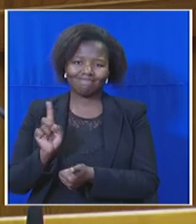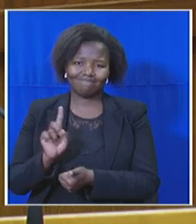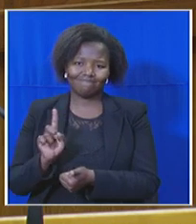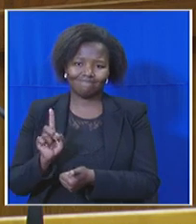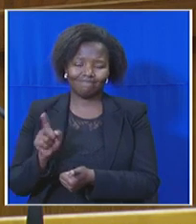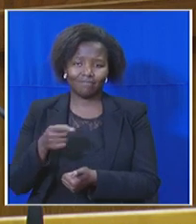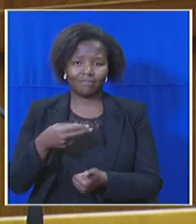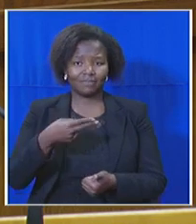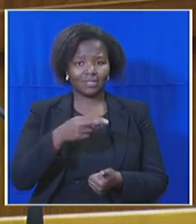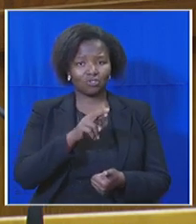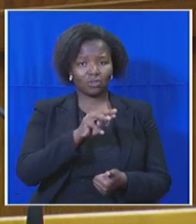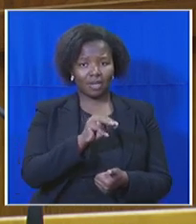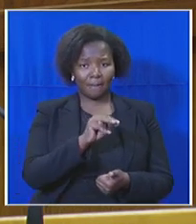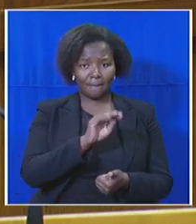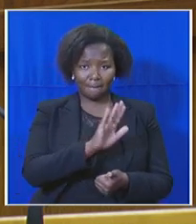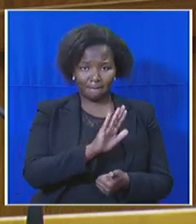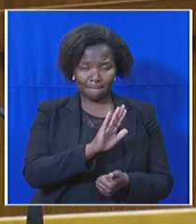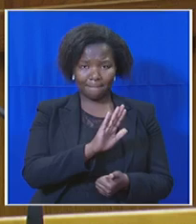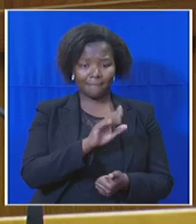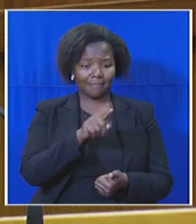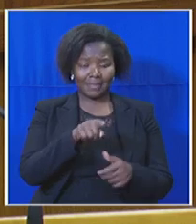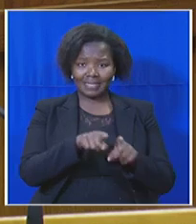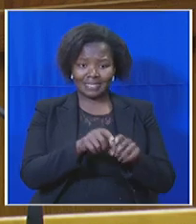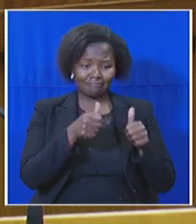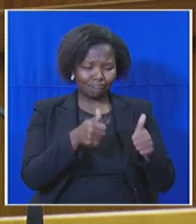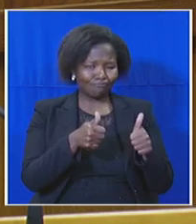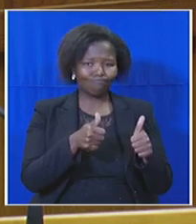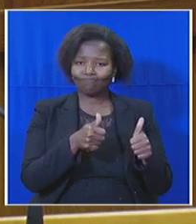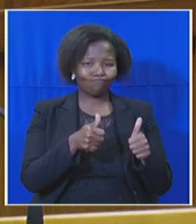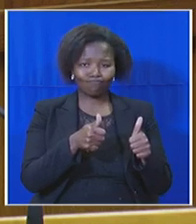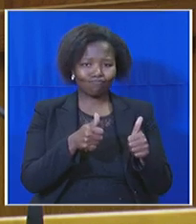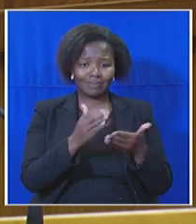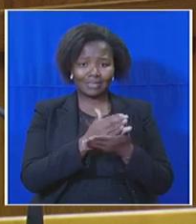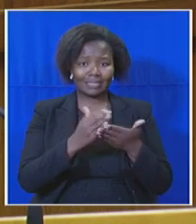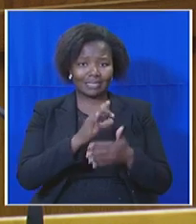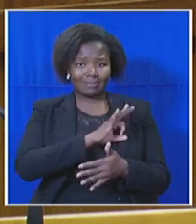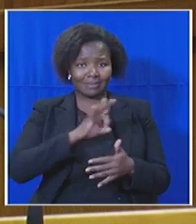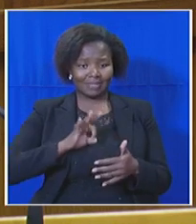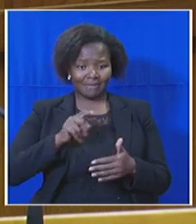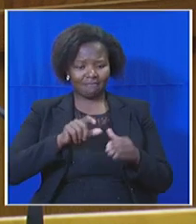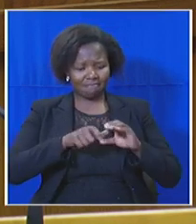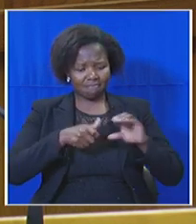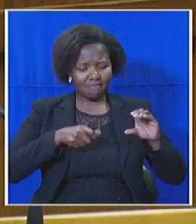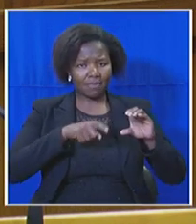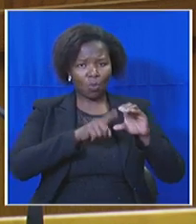resource management is equally not in a good state, with some employees' qualifications